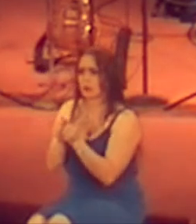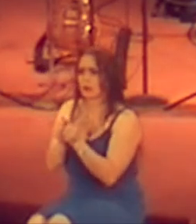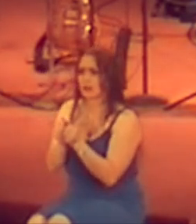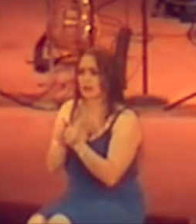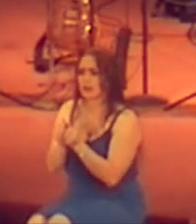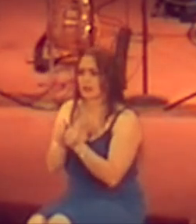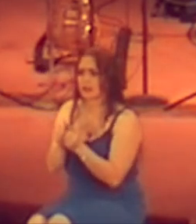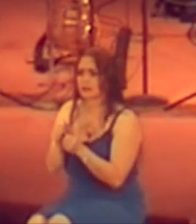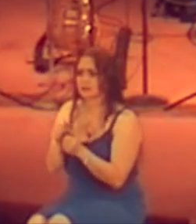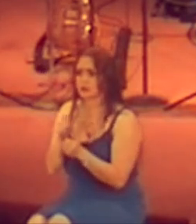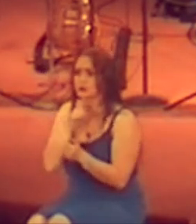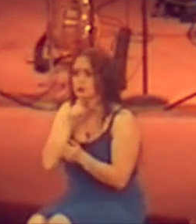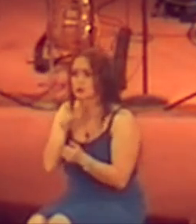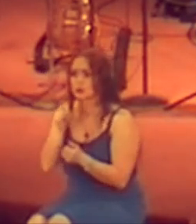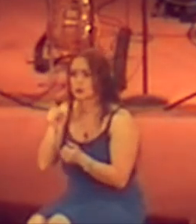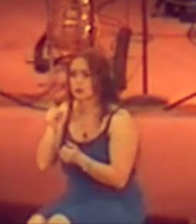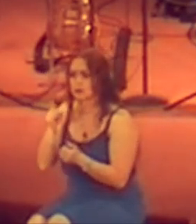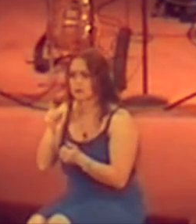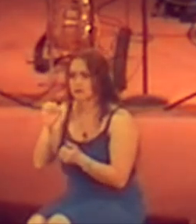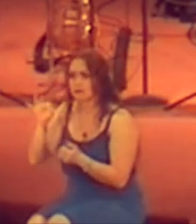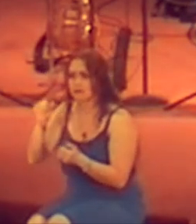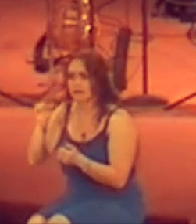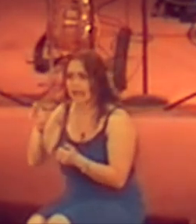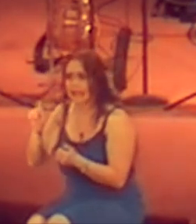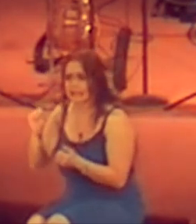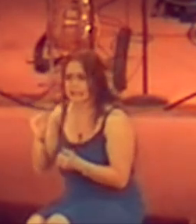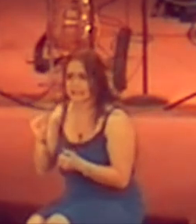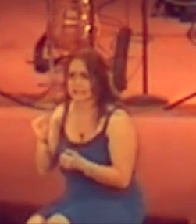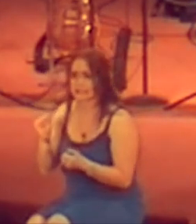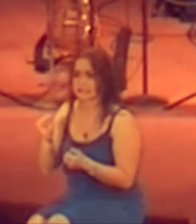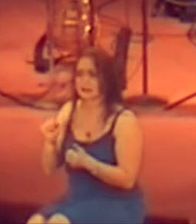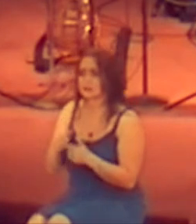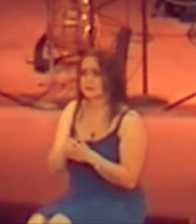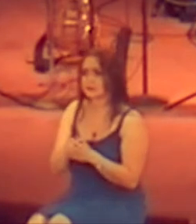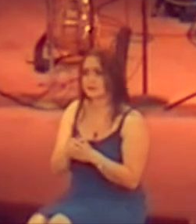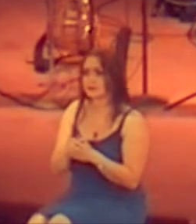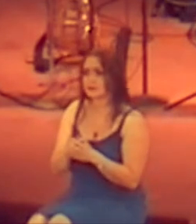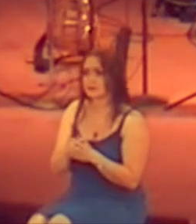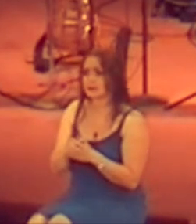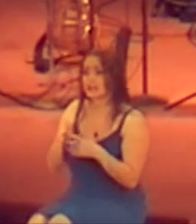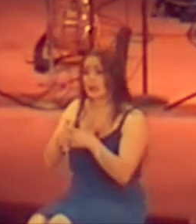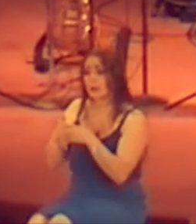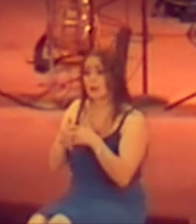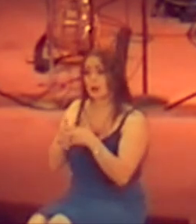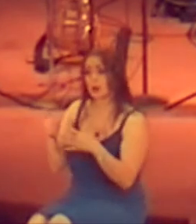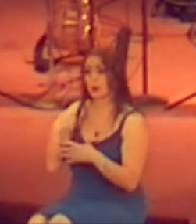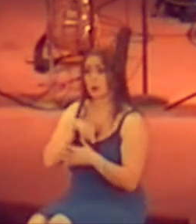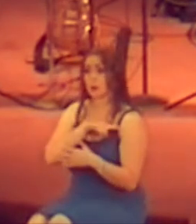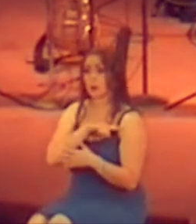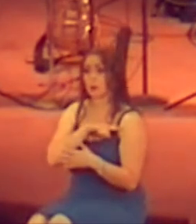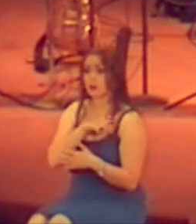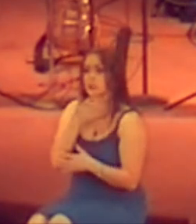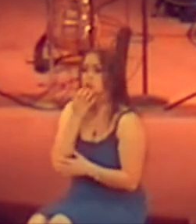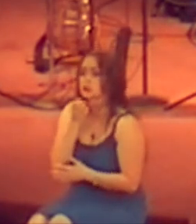search anyone wants to execute. In America, we cherish our right to say whatever,